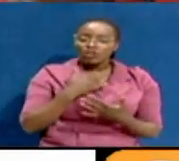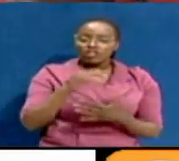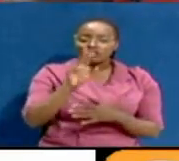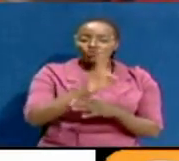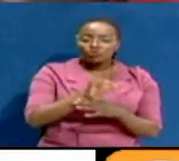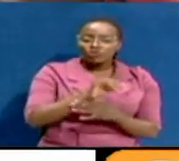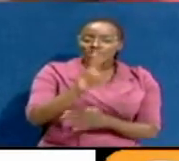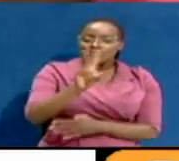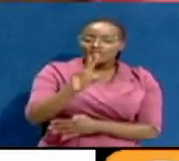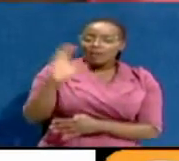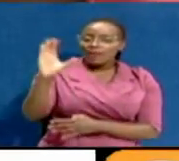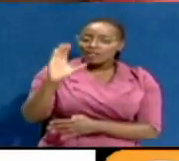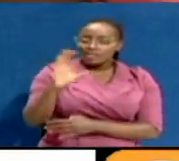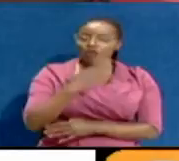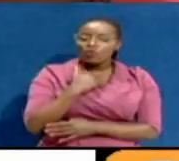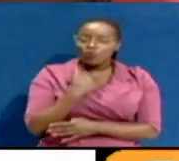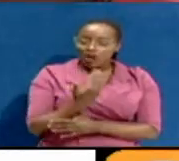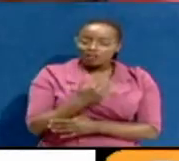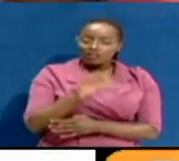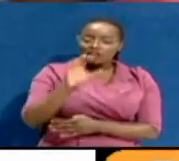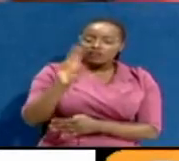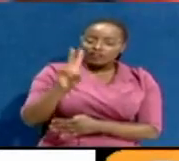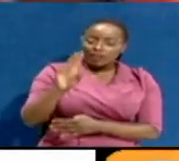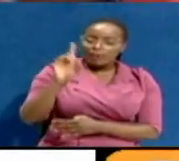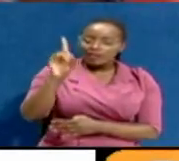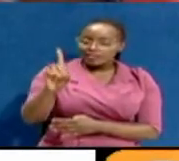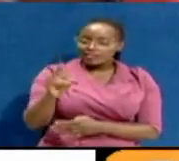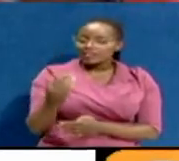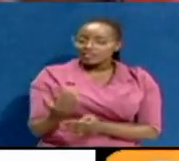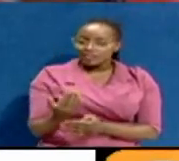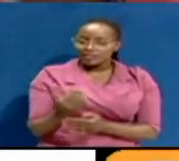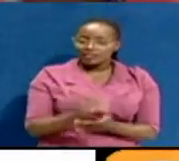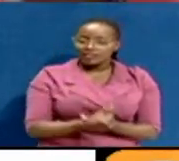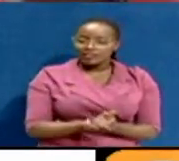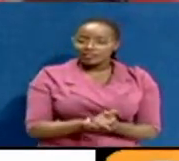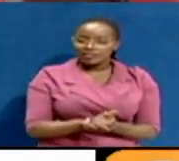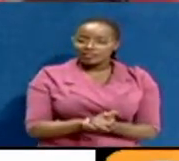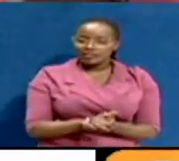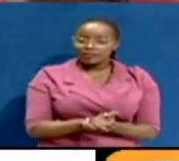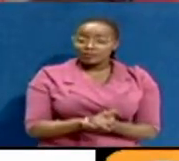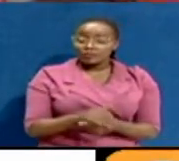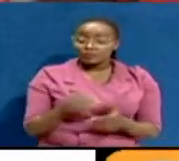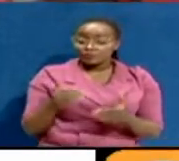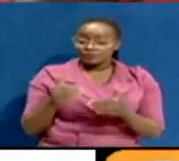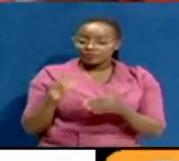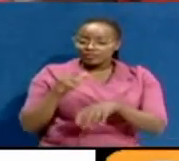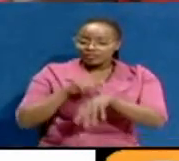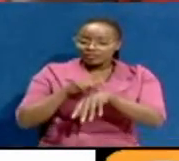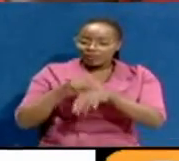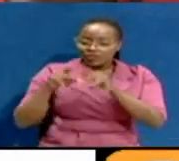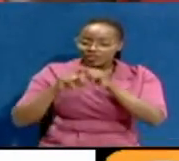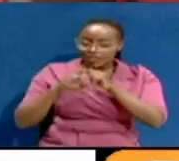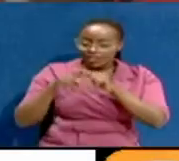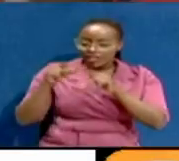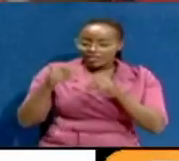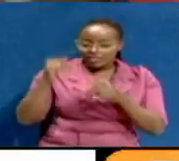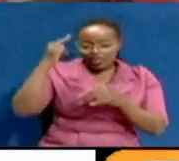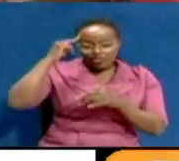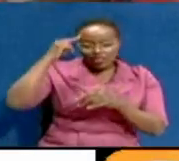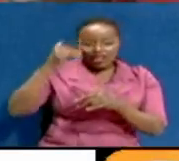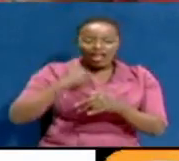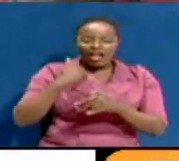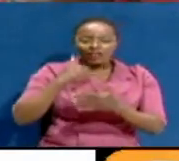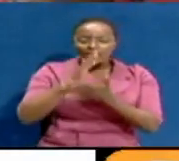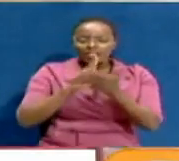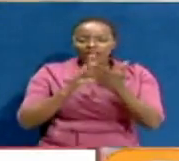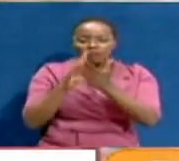vitamin C, people want to take vitamin D. So in the early phases of the trial, I think there was